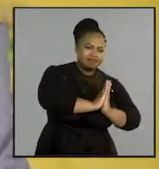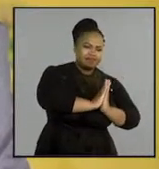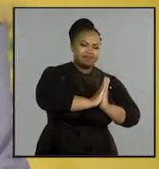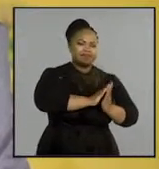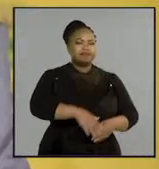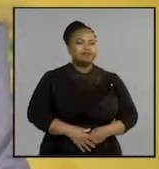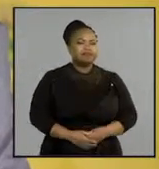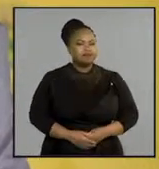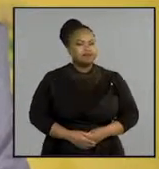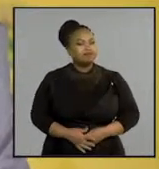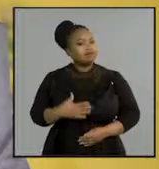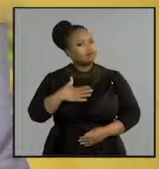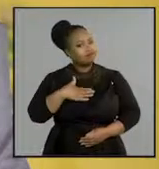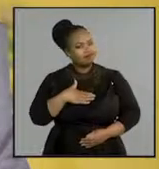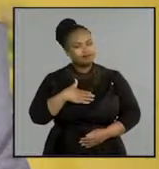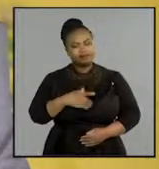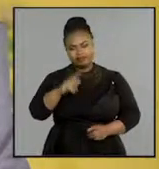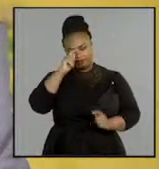Abshin